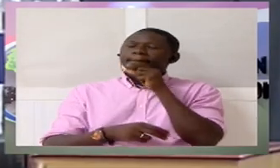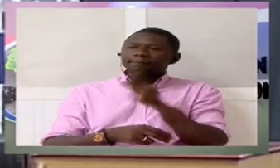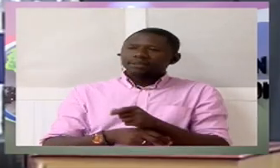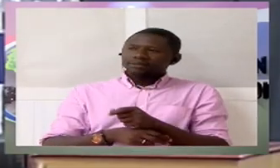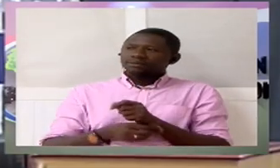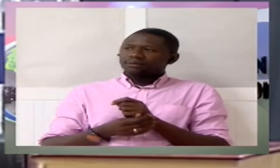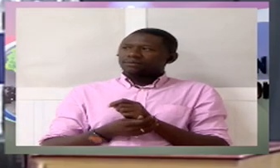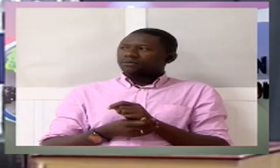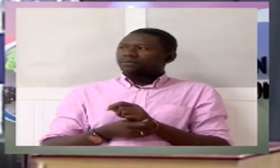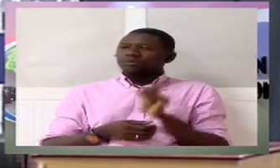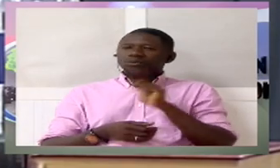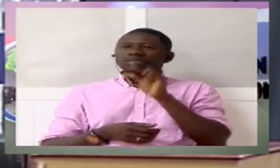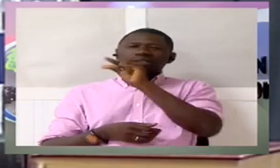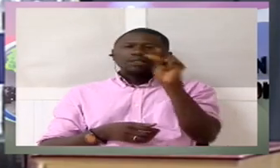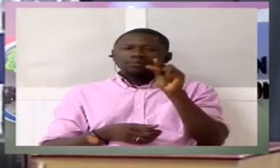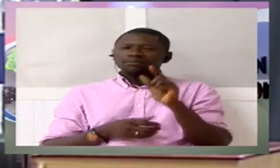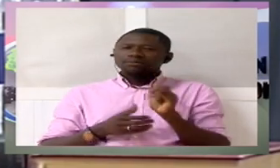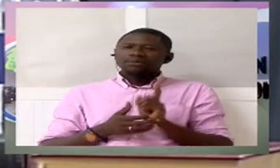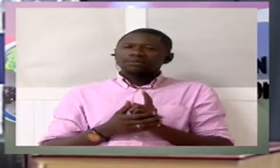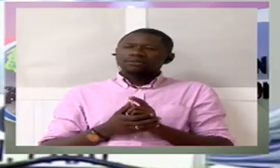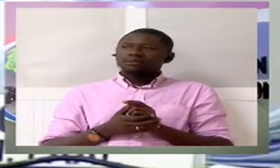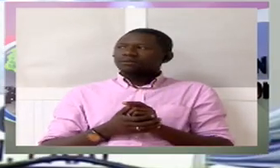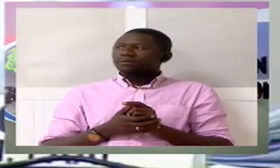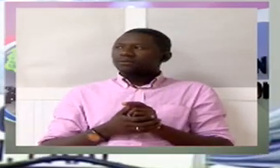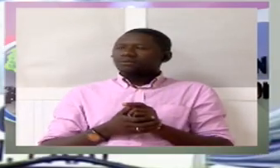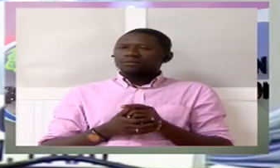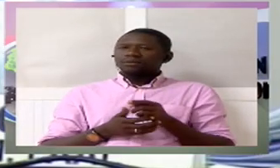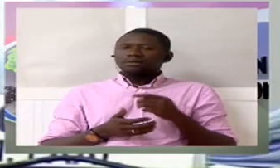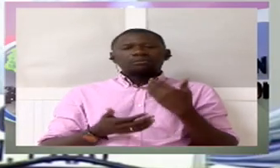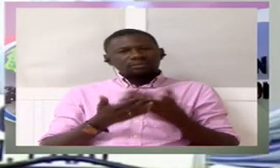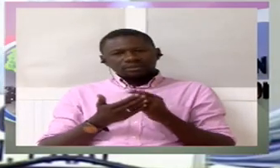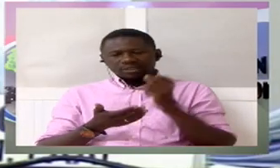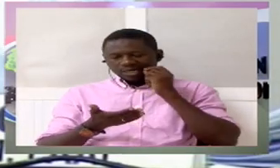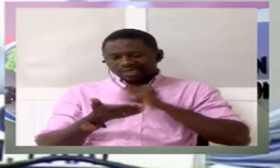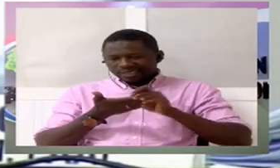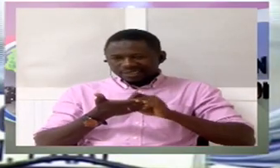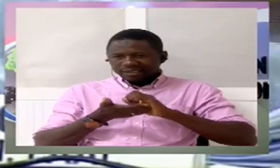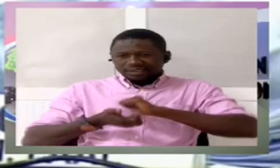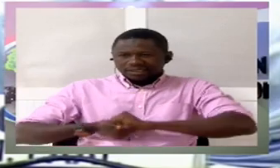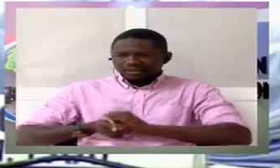Albe yam fala nyolal. You will excuse me on that one. Could you write it down and send it to us?